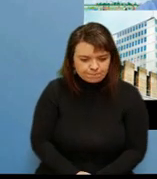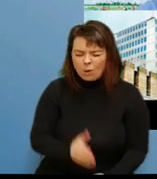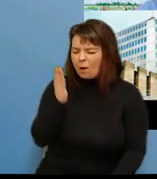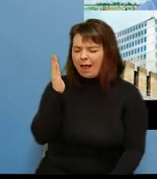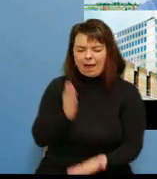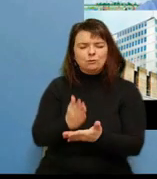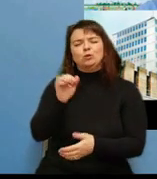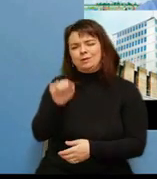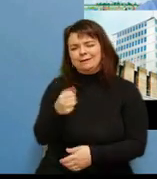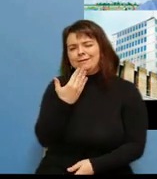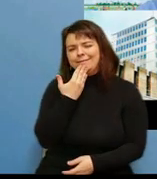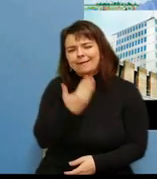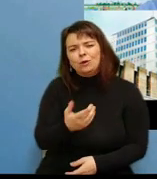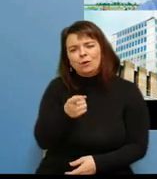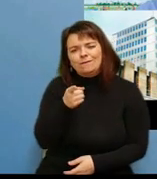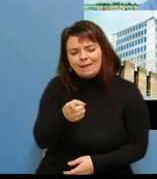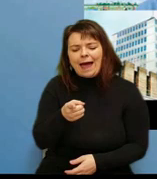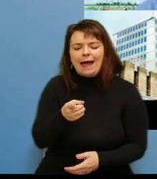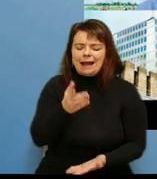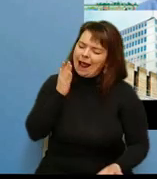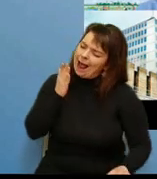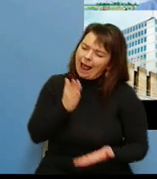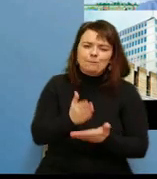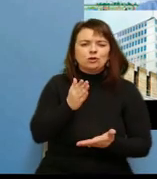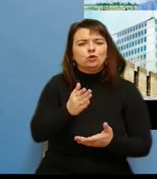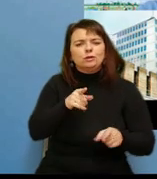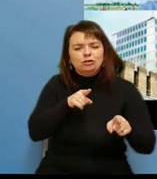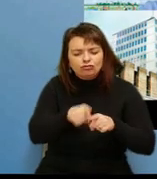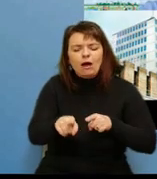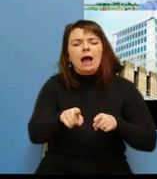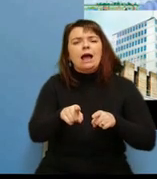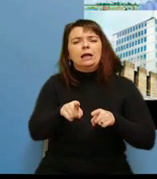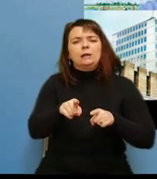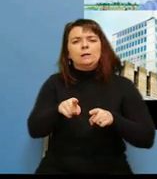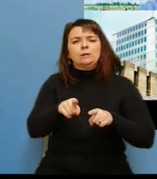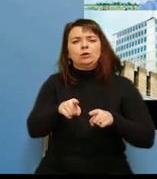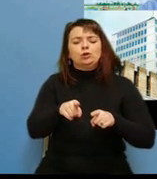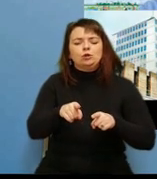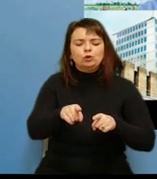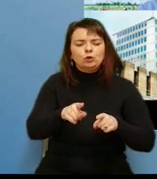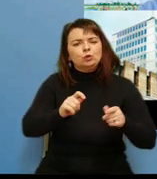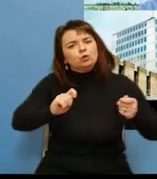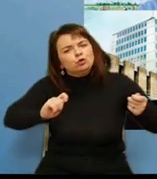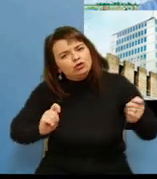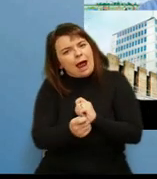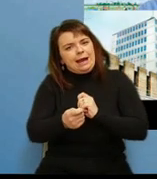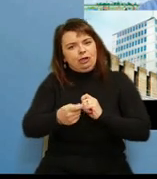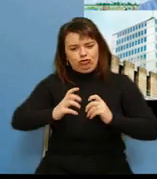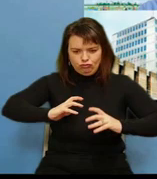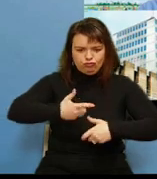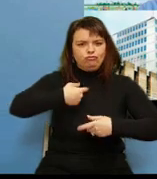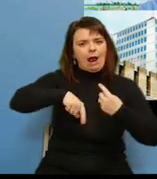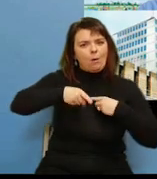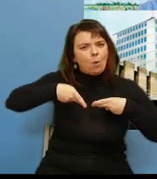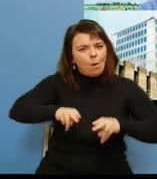Absolutely, and thank you for that. We are absolutely working towards shifting or changing the way we do things